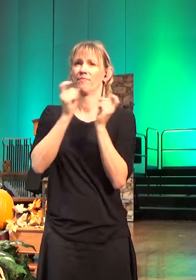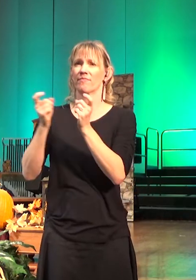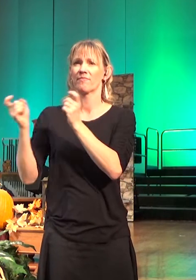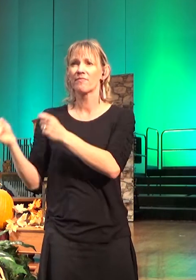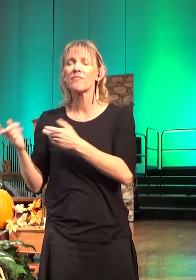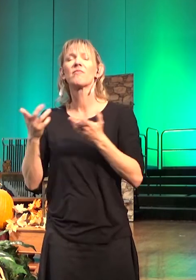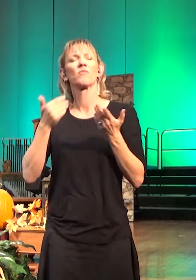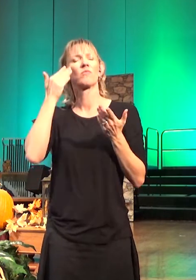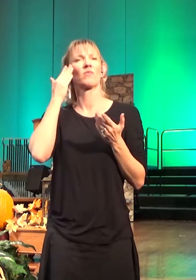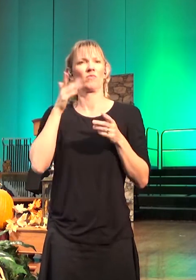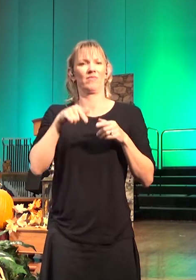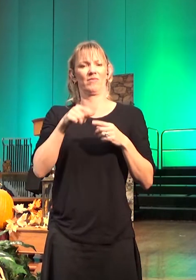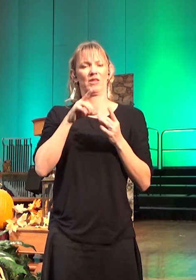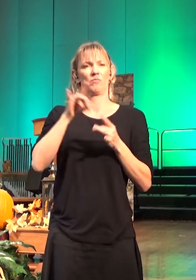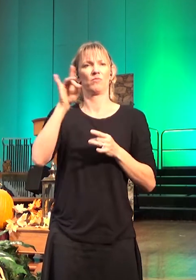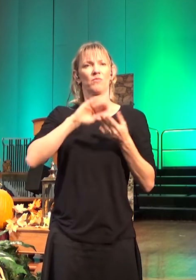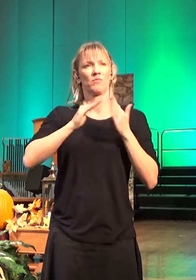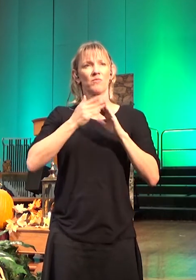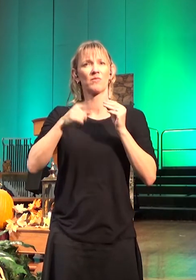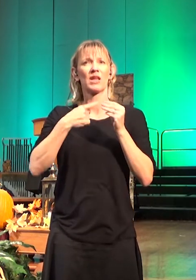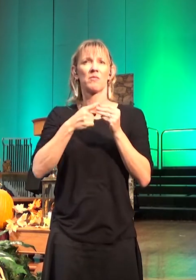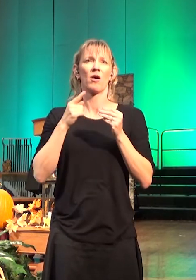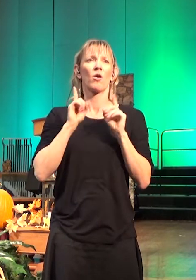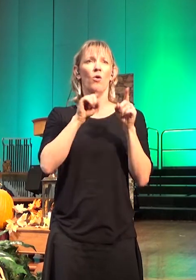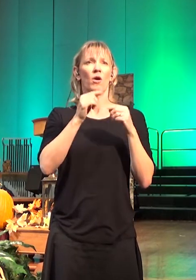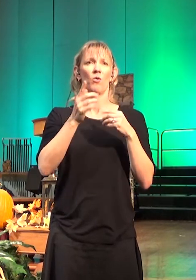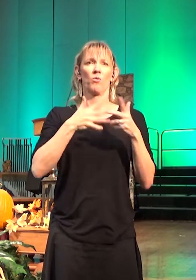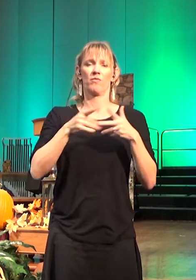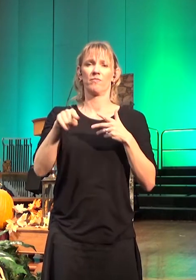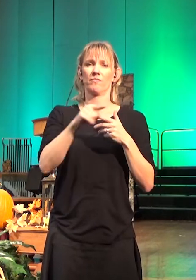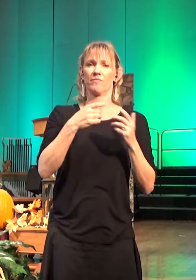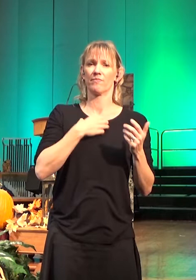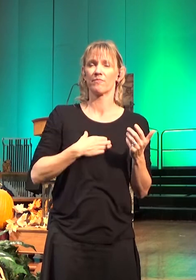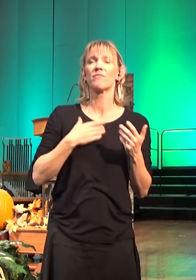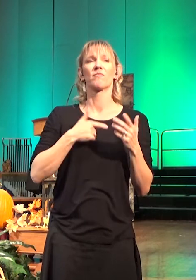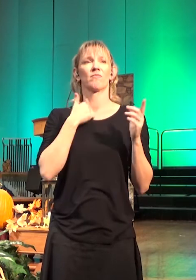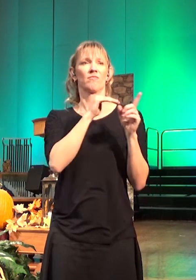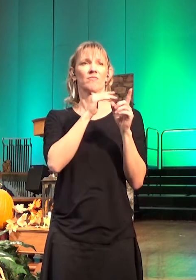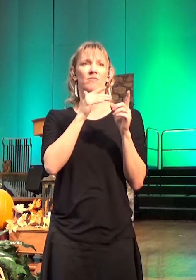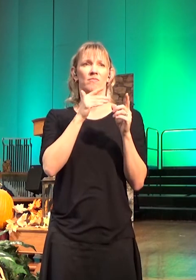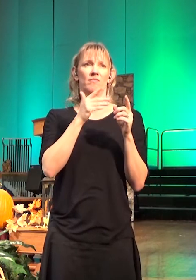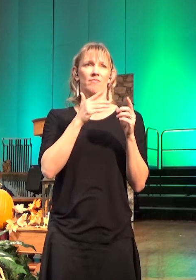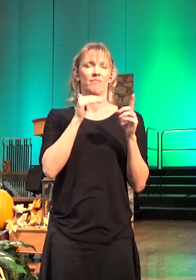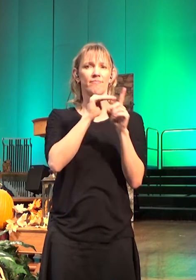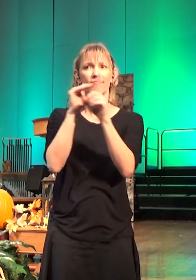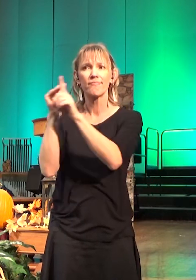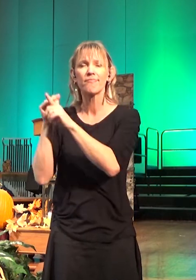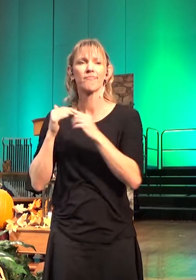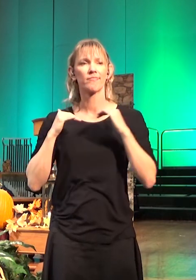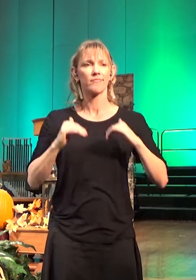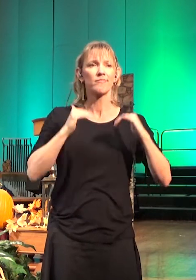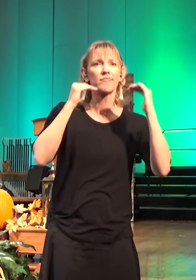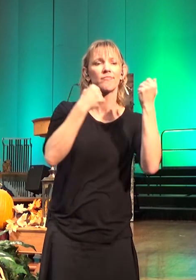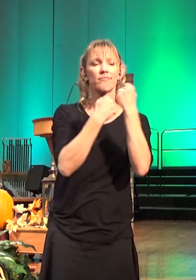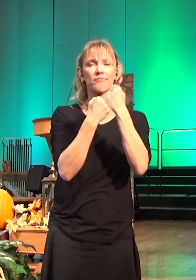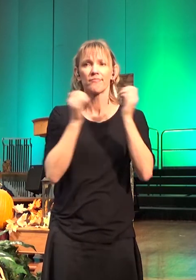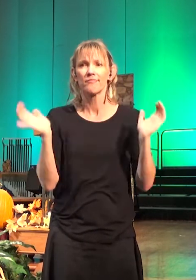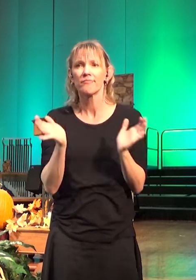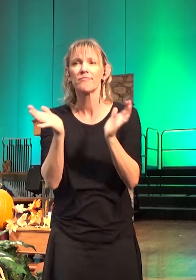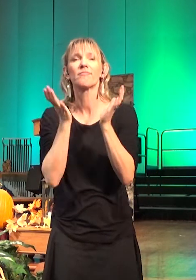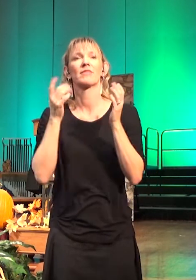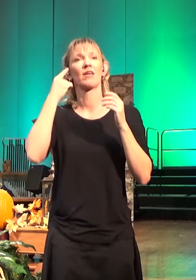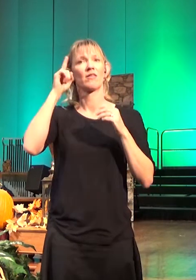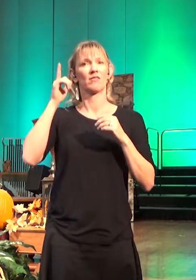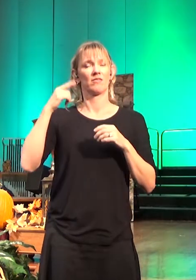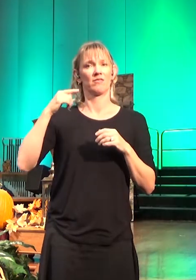love that our spiritual community is about going wherever we need to do to help uplift people and have them be reminded that they're not alone, that we're